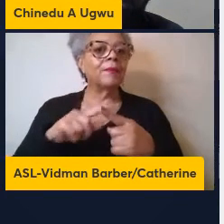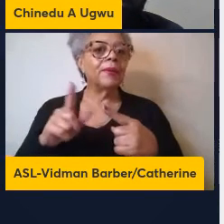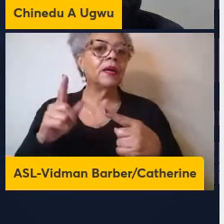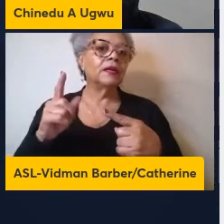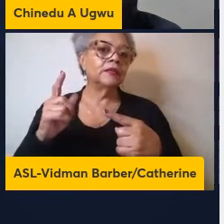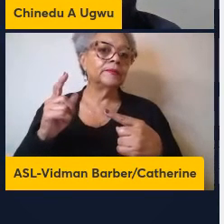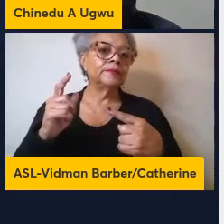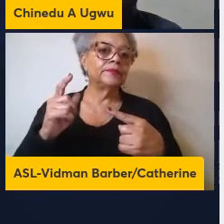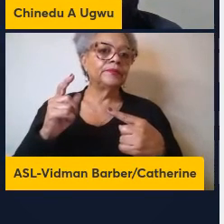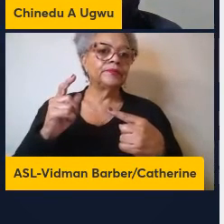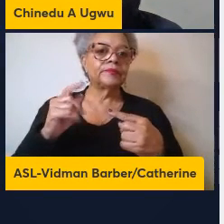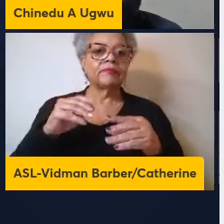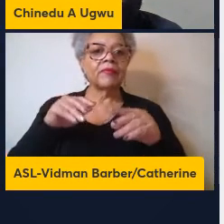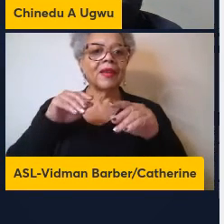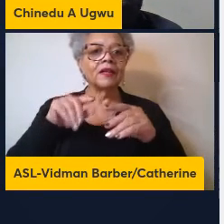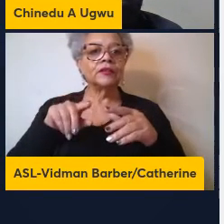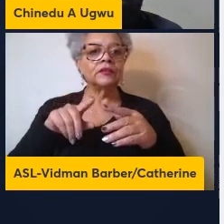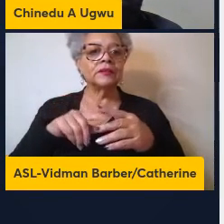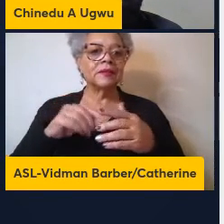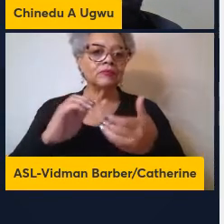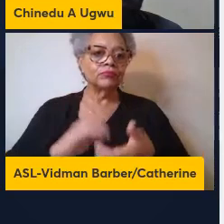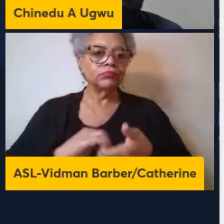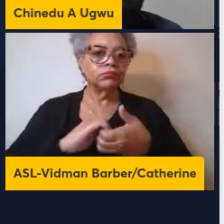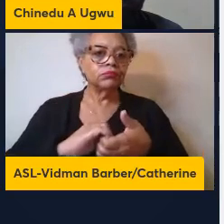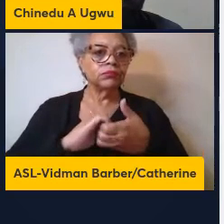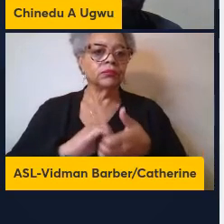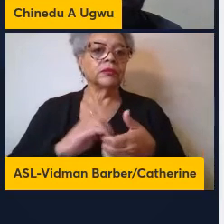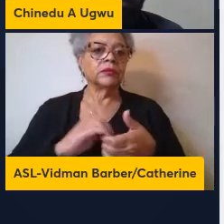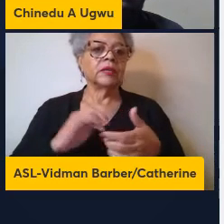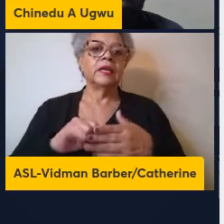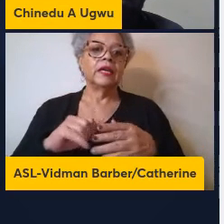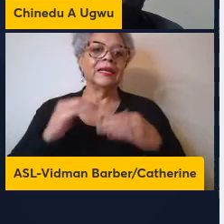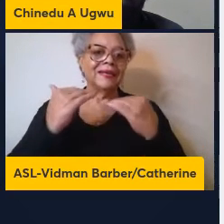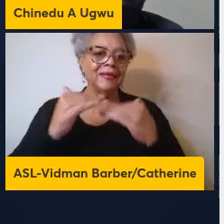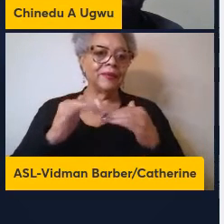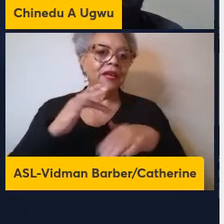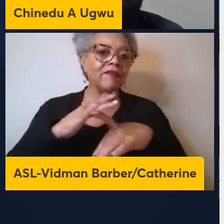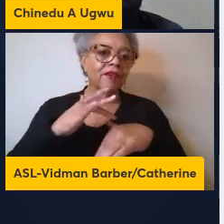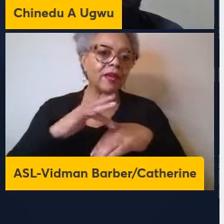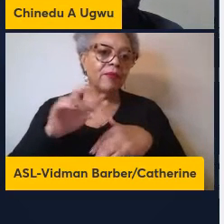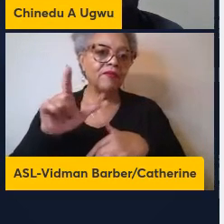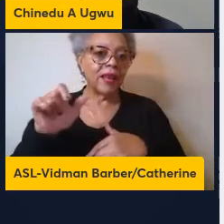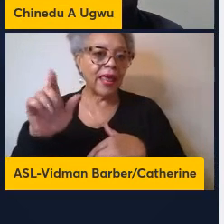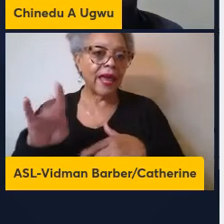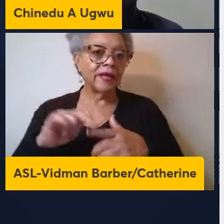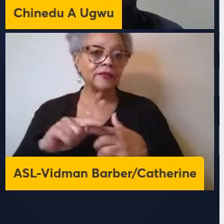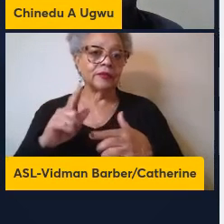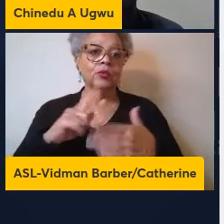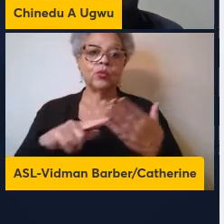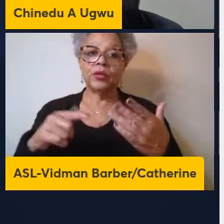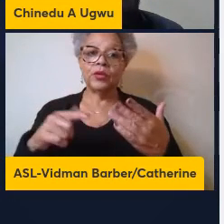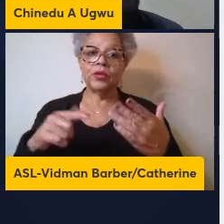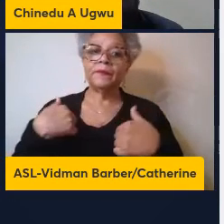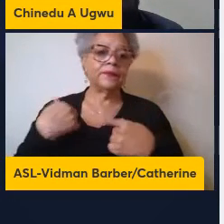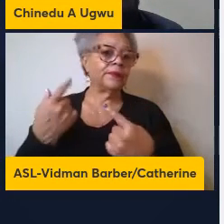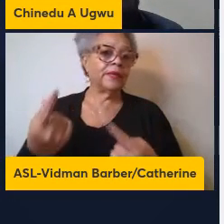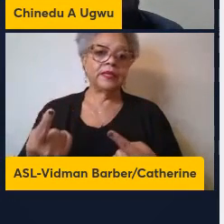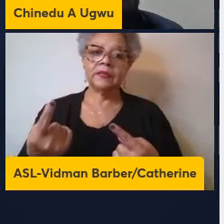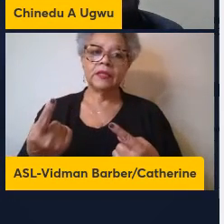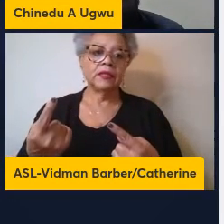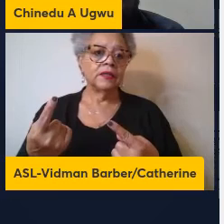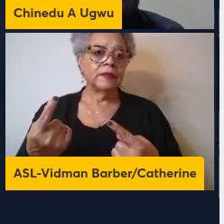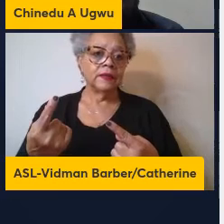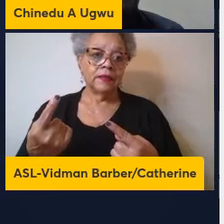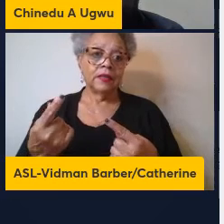to Bill and Melinda Gates Foundation and the Cambridge Africa for believing in us. And related collaboration, we've been, we've been grateful,